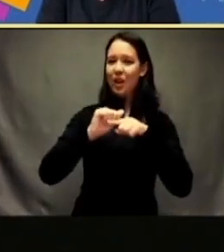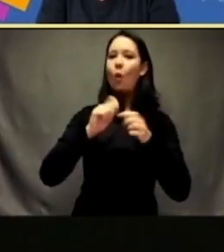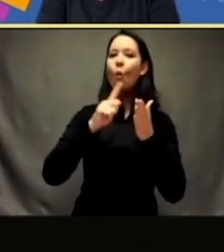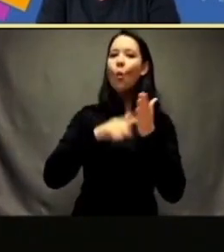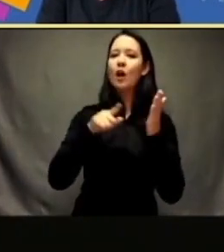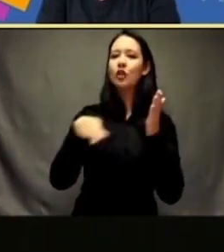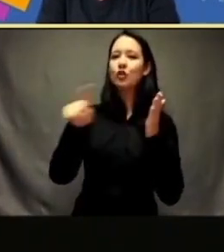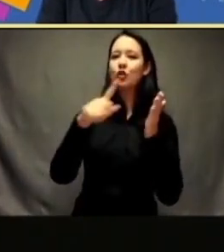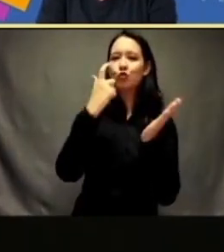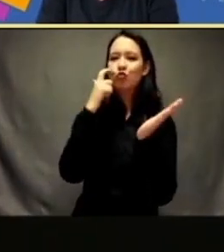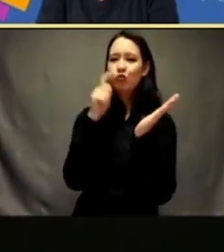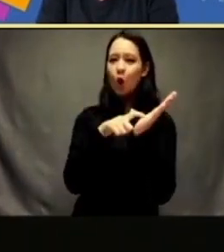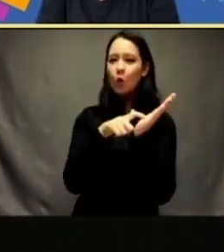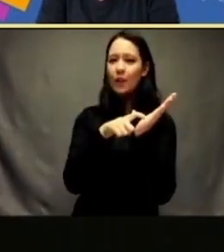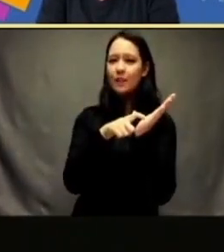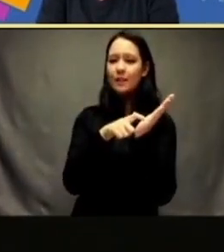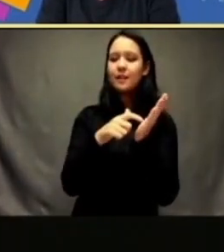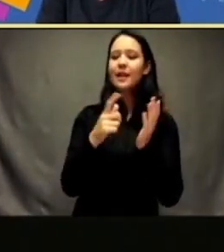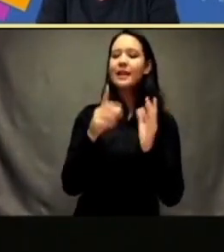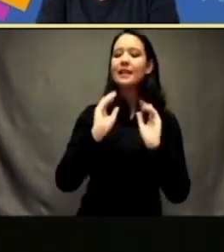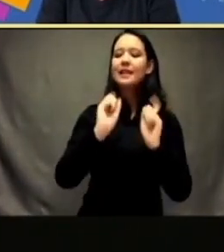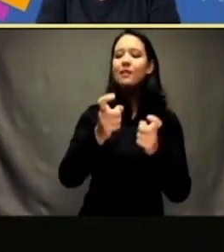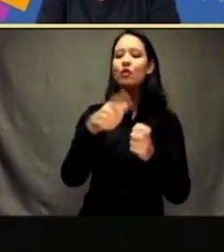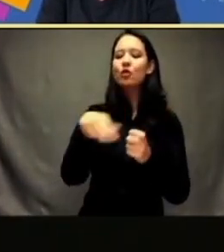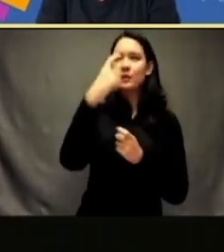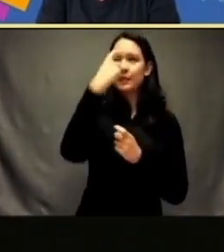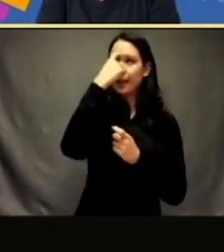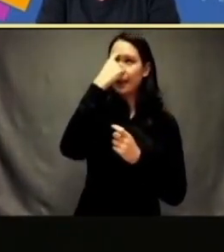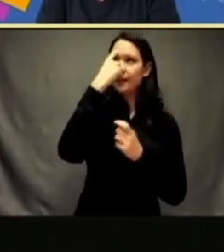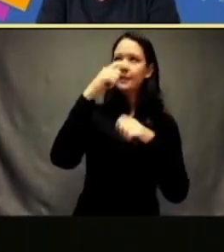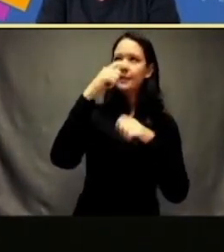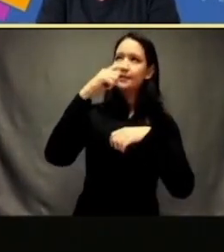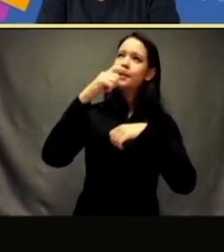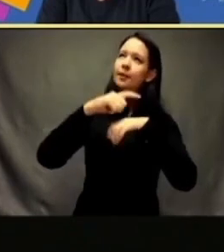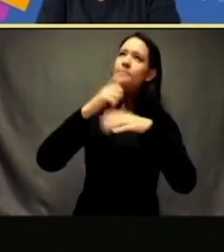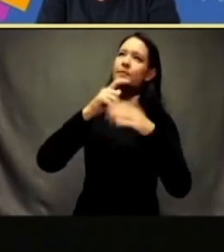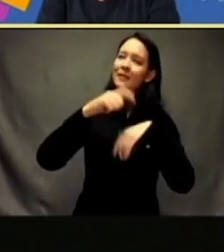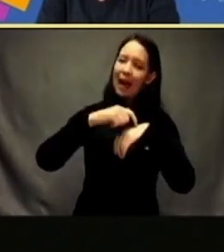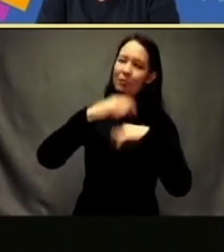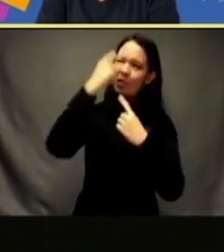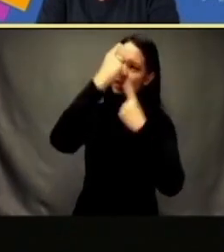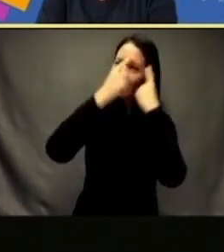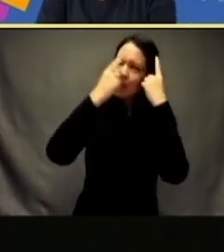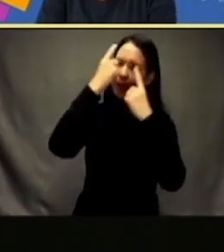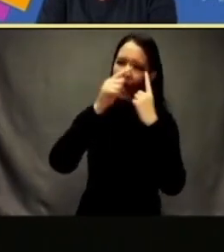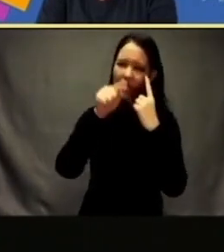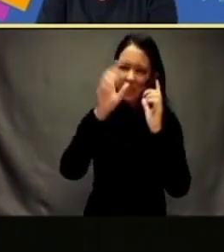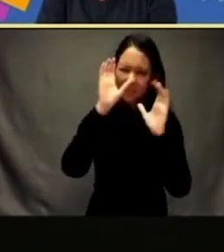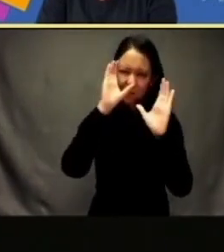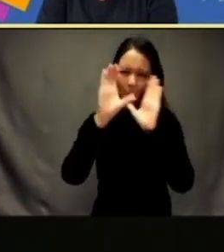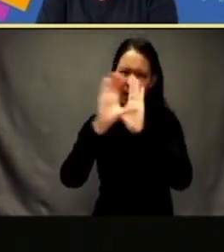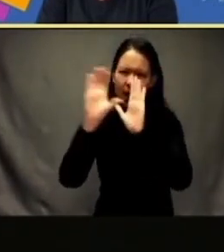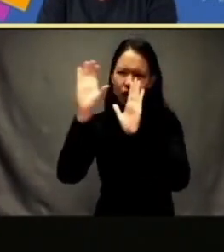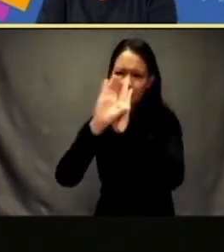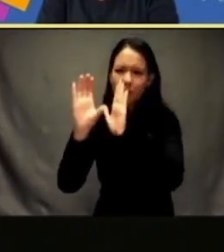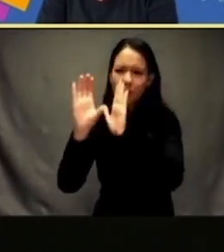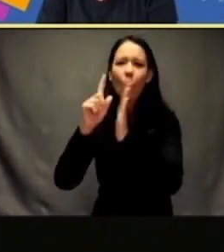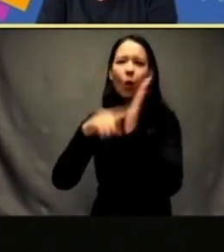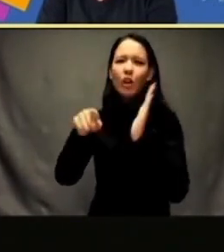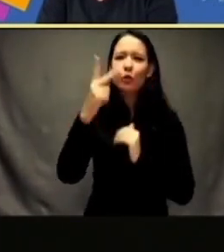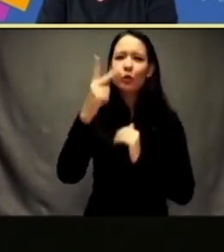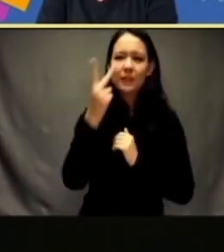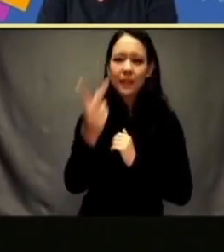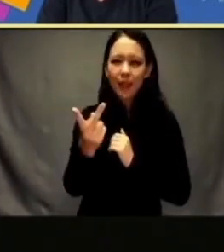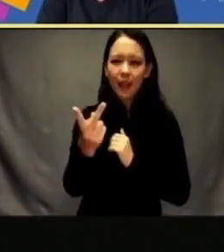to just think about what you see in the photos and what families might be doing together.